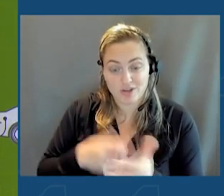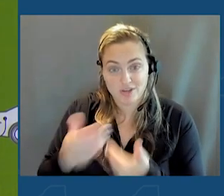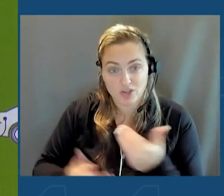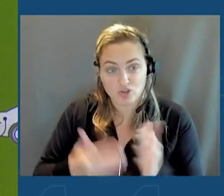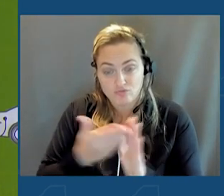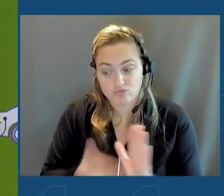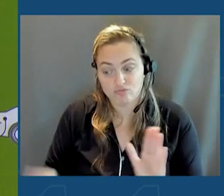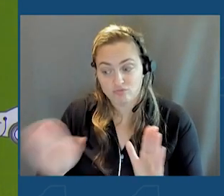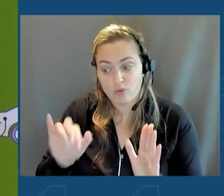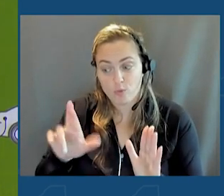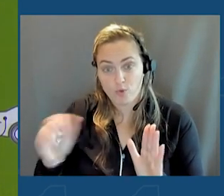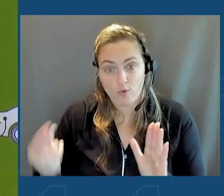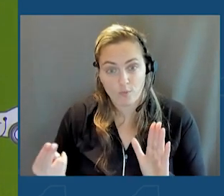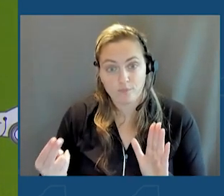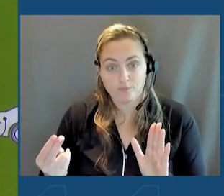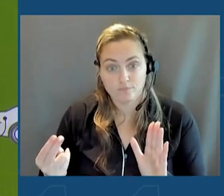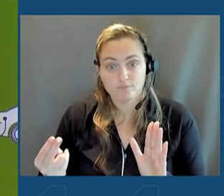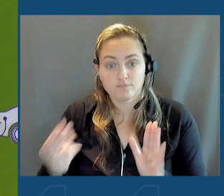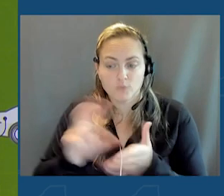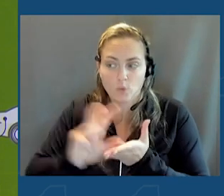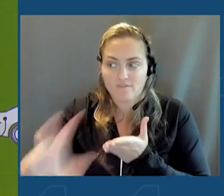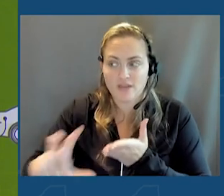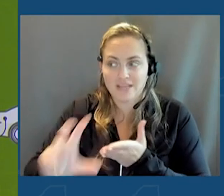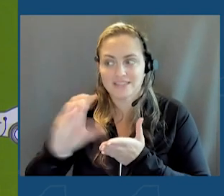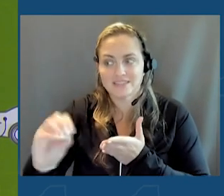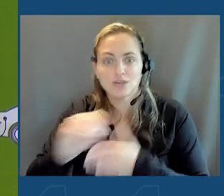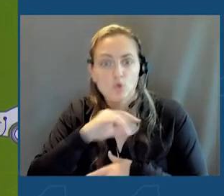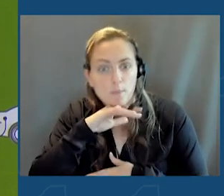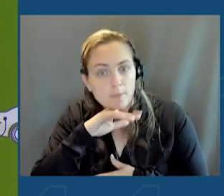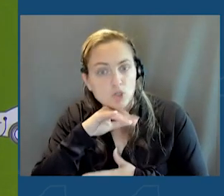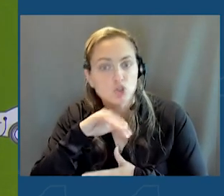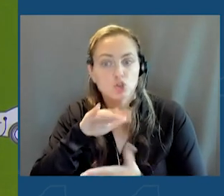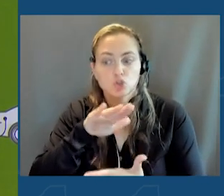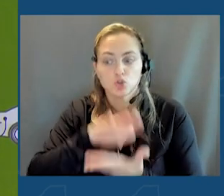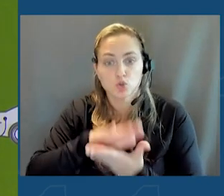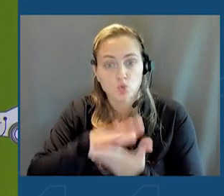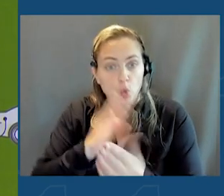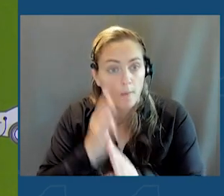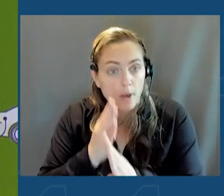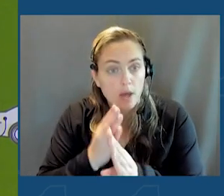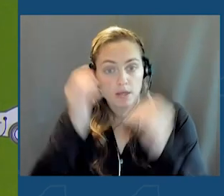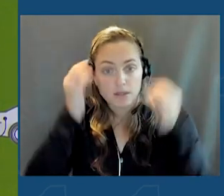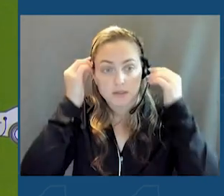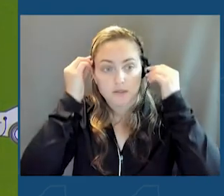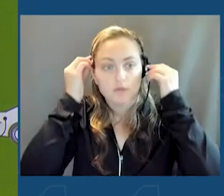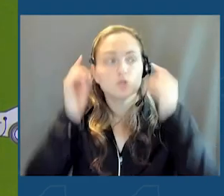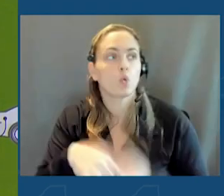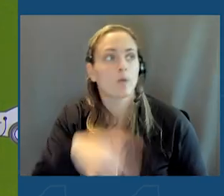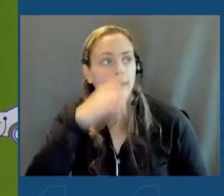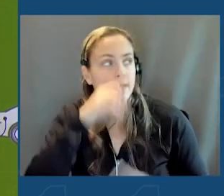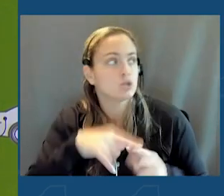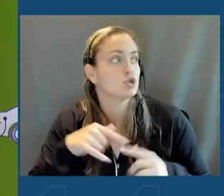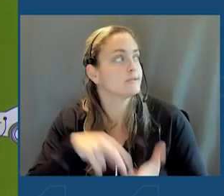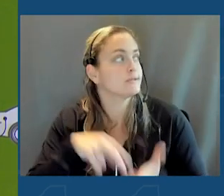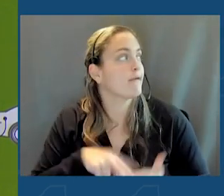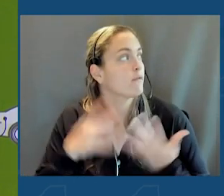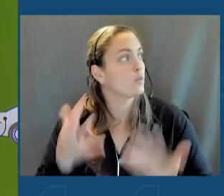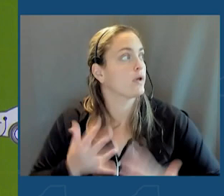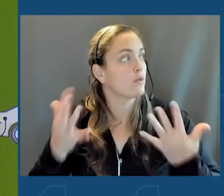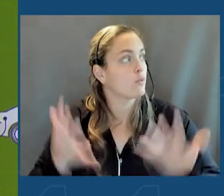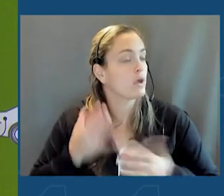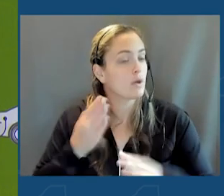the borough to invest in zero-emission school buses. So when kids are standing there waiting for a bus, they're